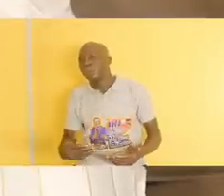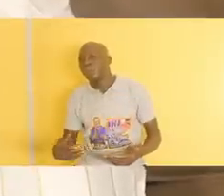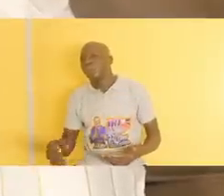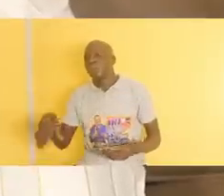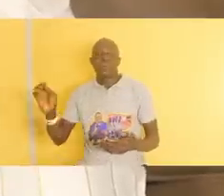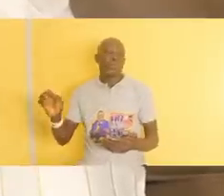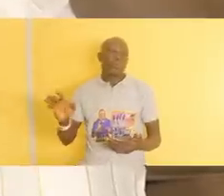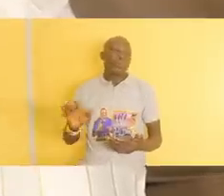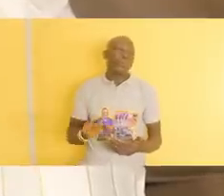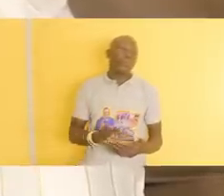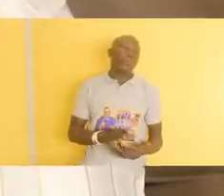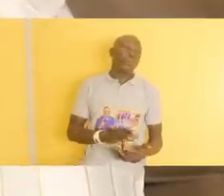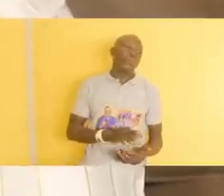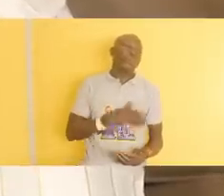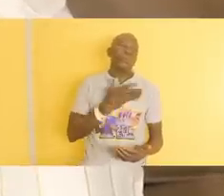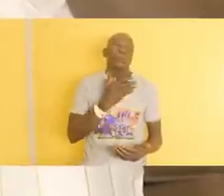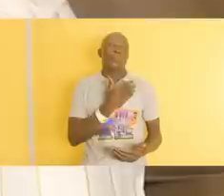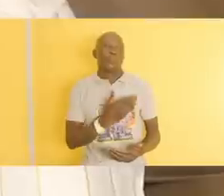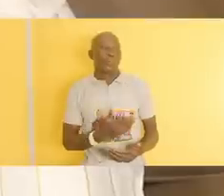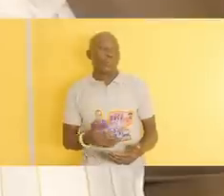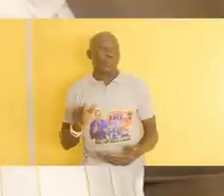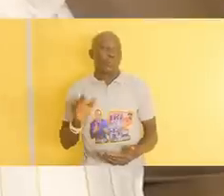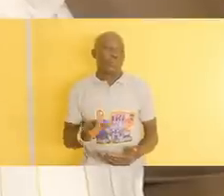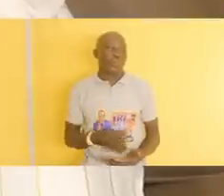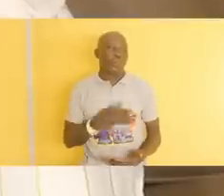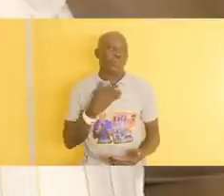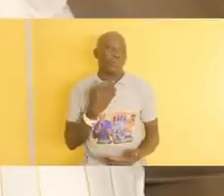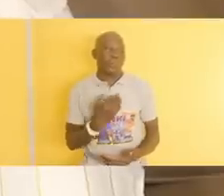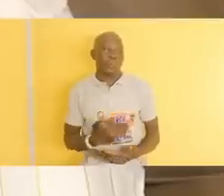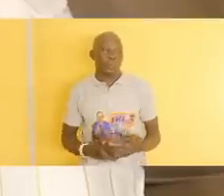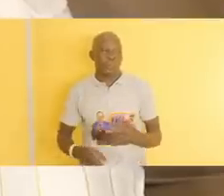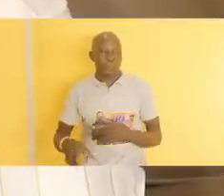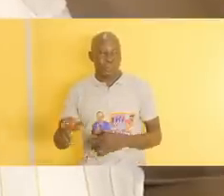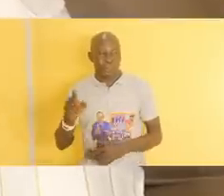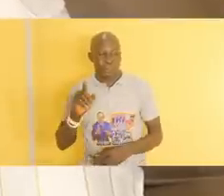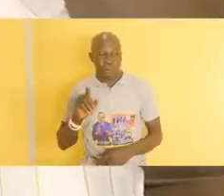Koretiti, Nima Ore, Nilo Ogomi,